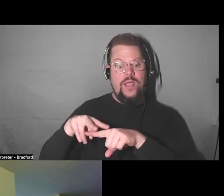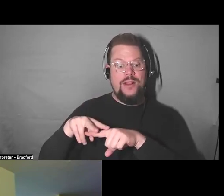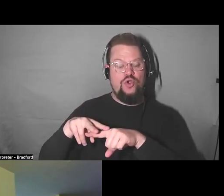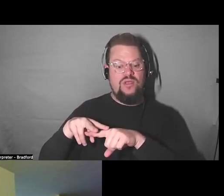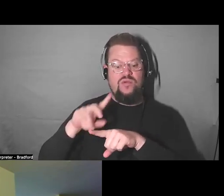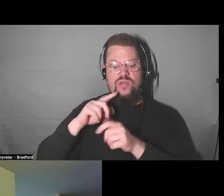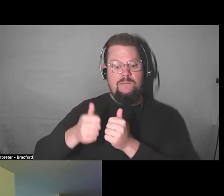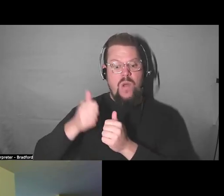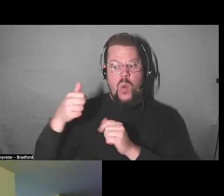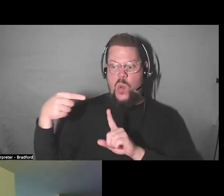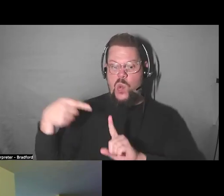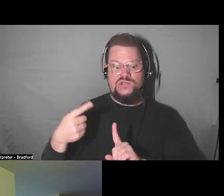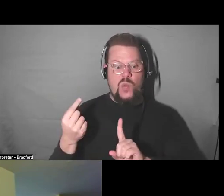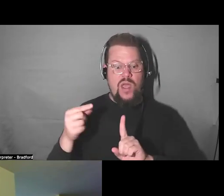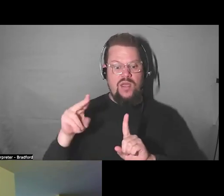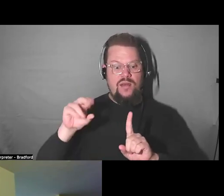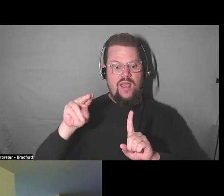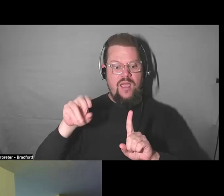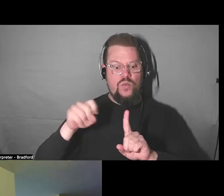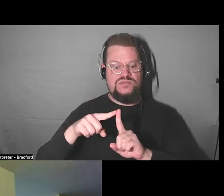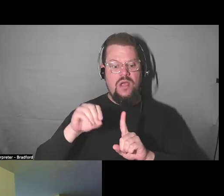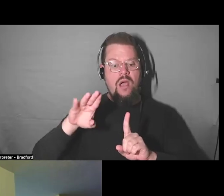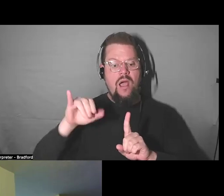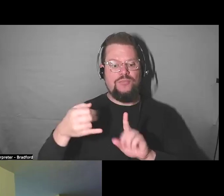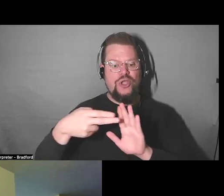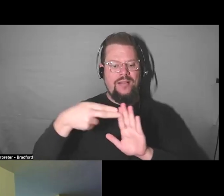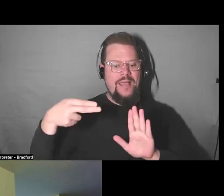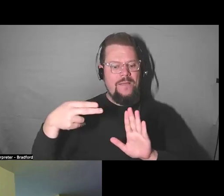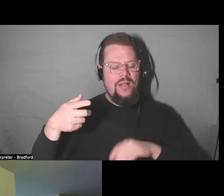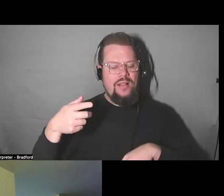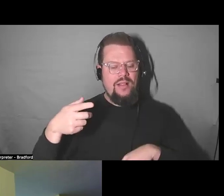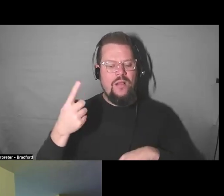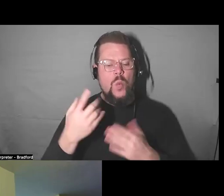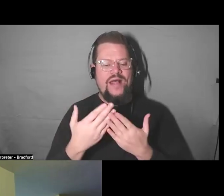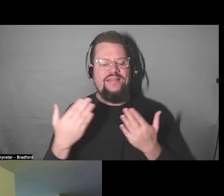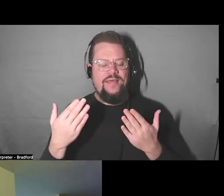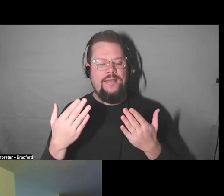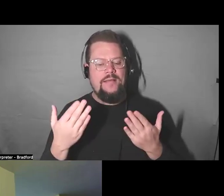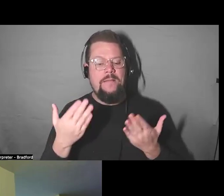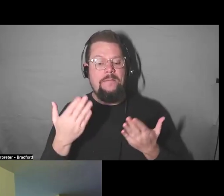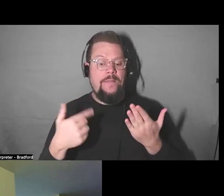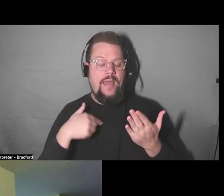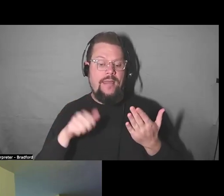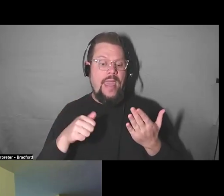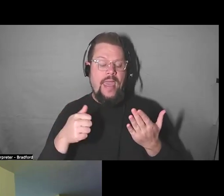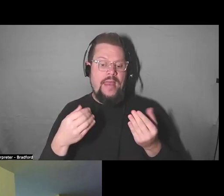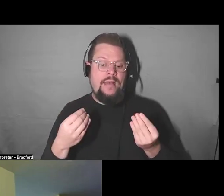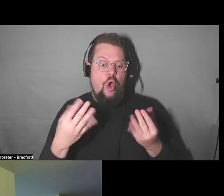it's nouns and object labels. And so one thing that maybe I can give all of you is